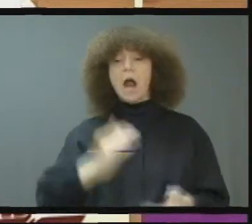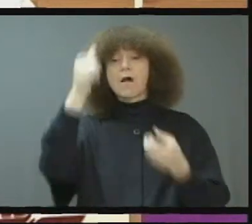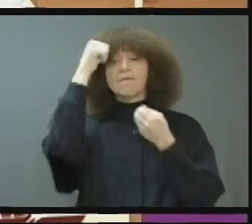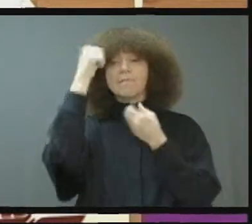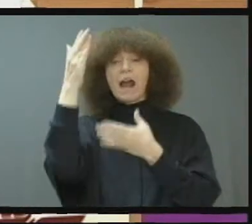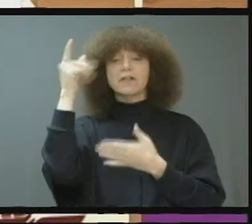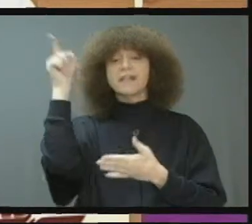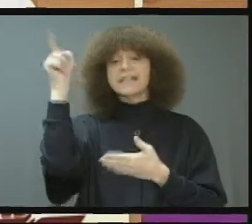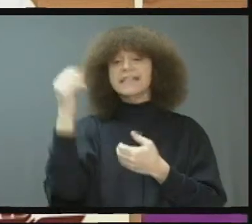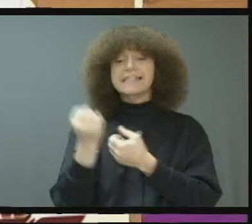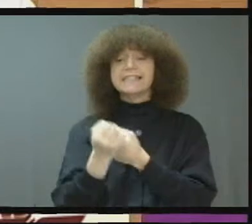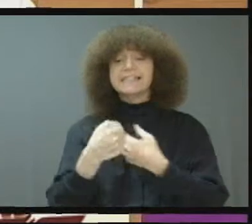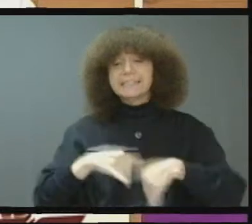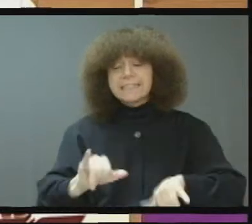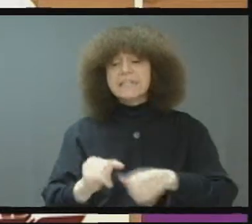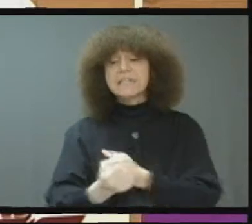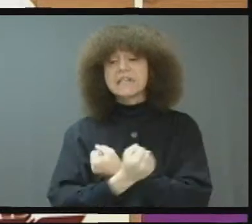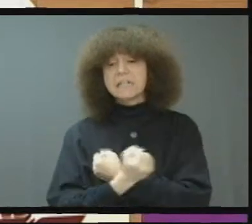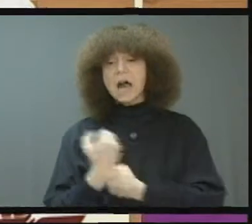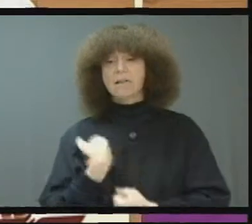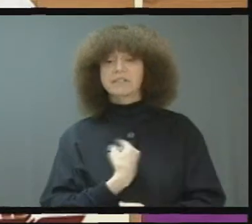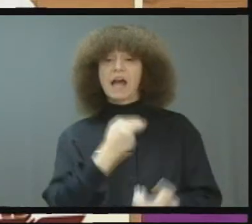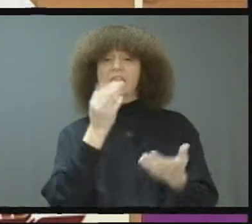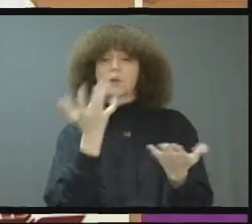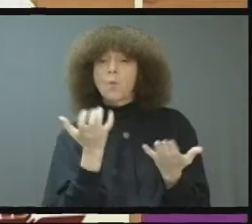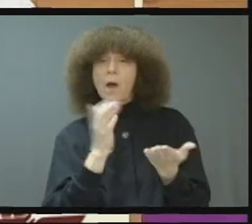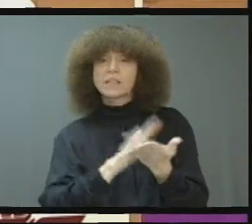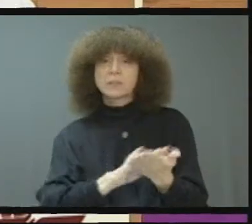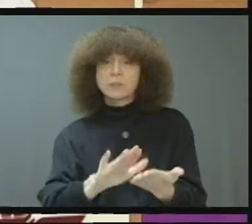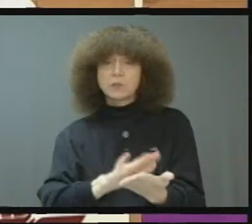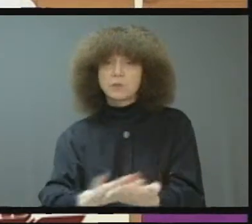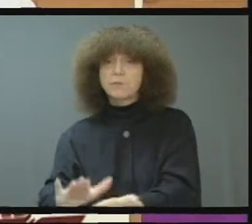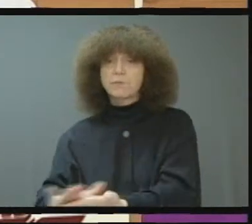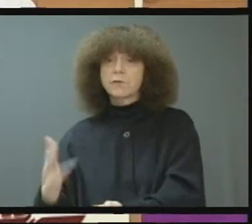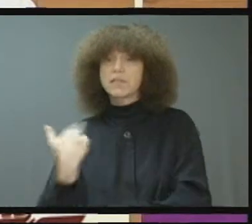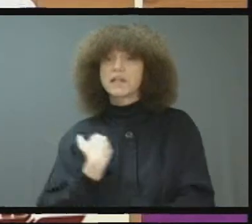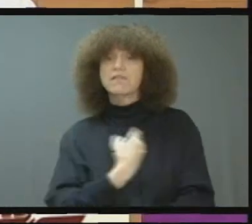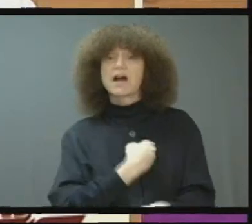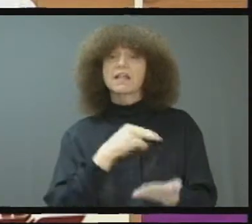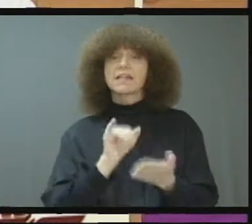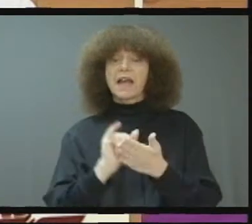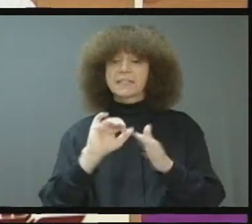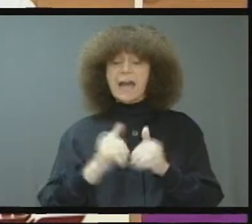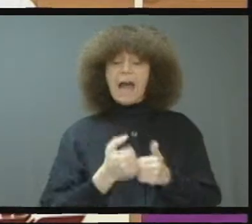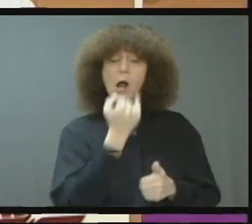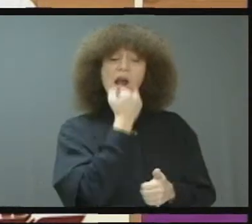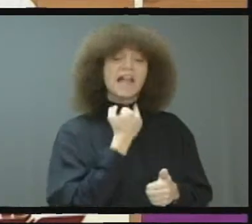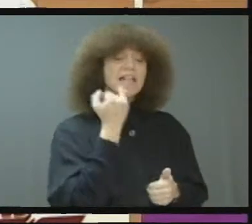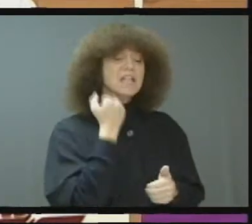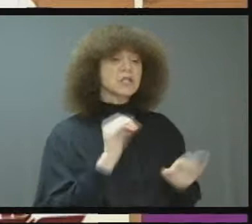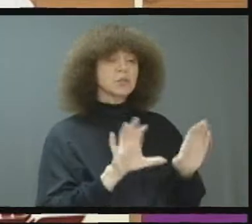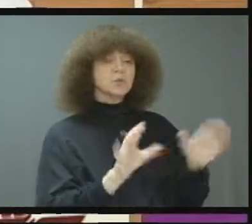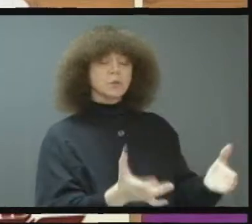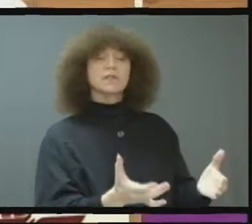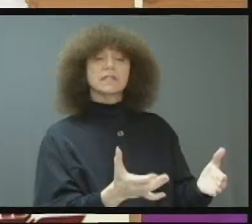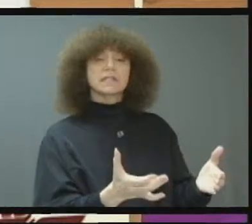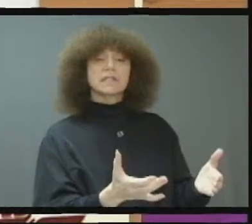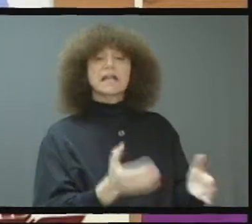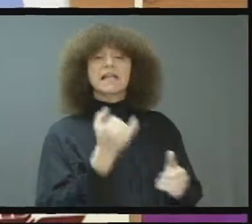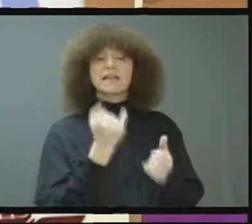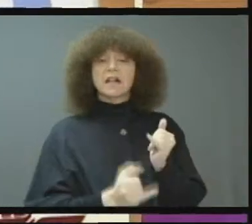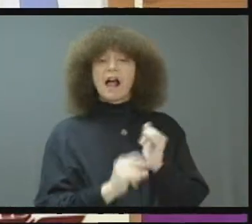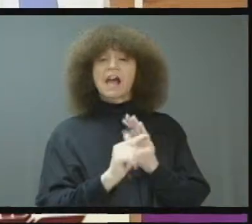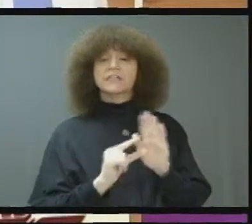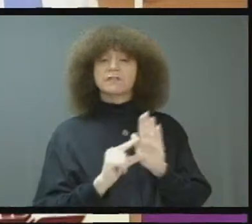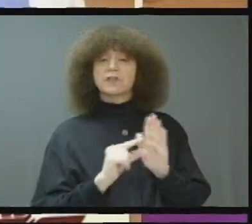loves us and he wants to forgive us. That's how it was for Israel. The last verses of